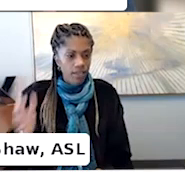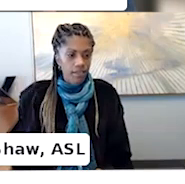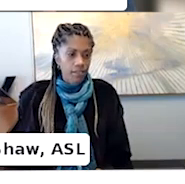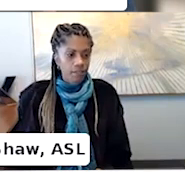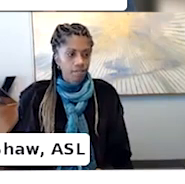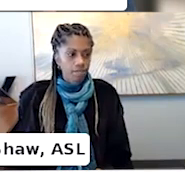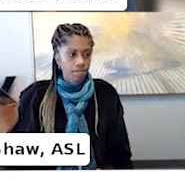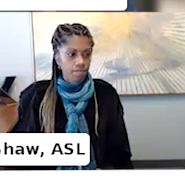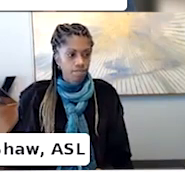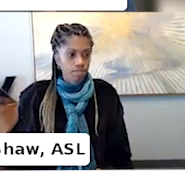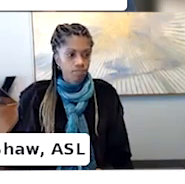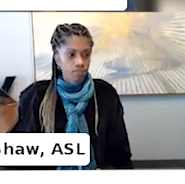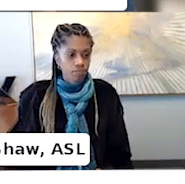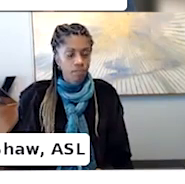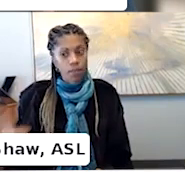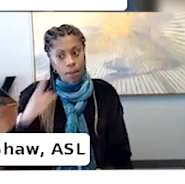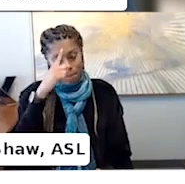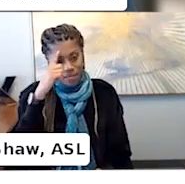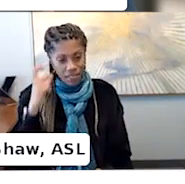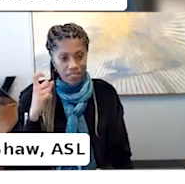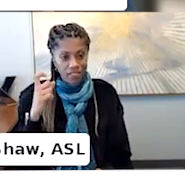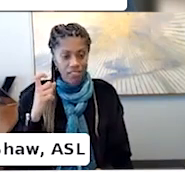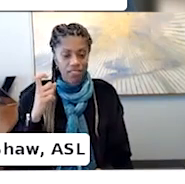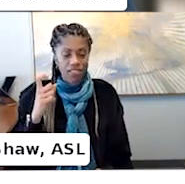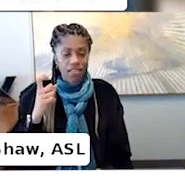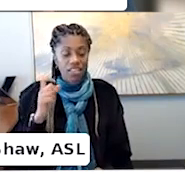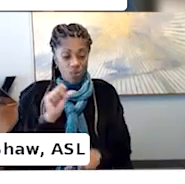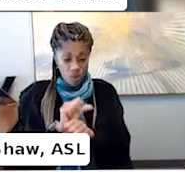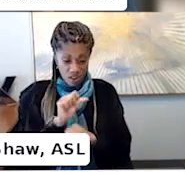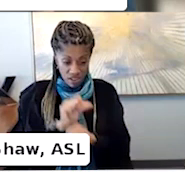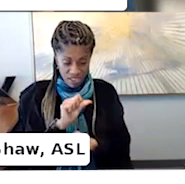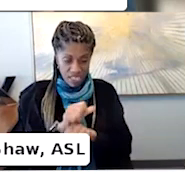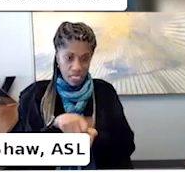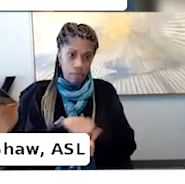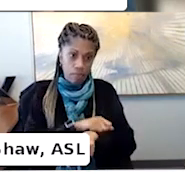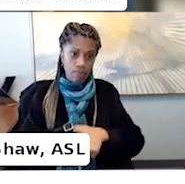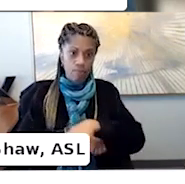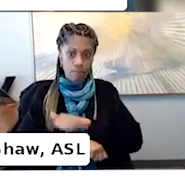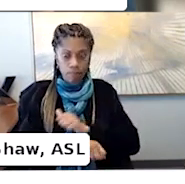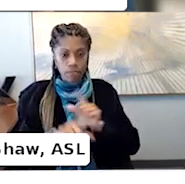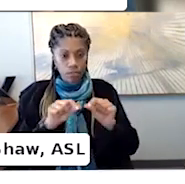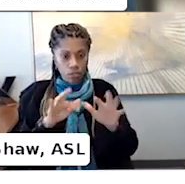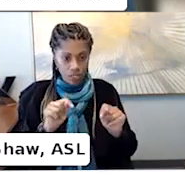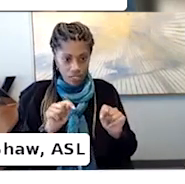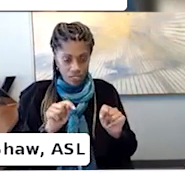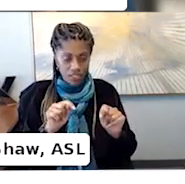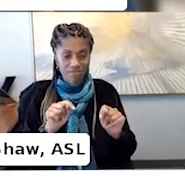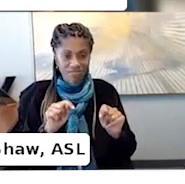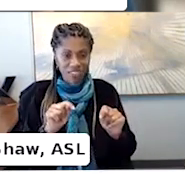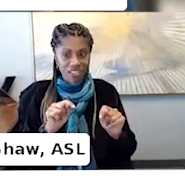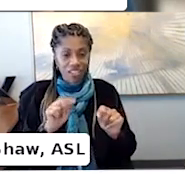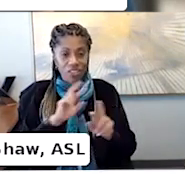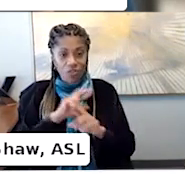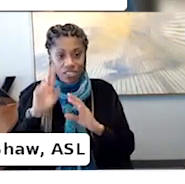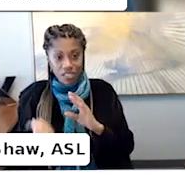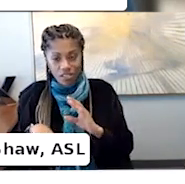because if you put in the work, you will get stories that are complex and interesting